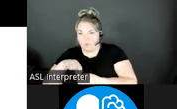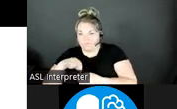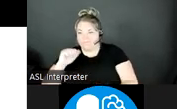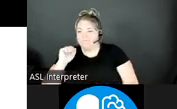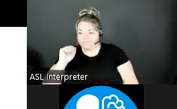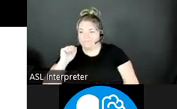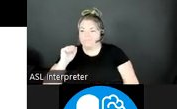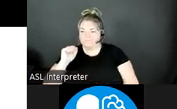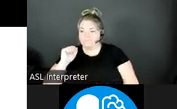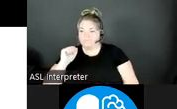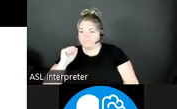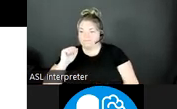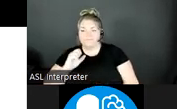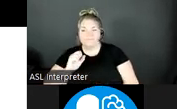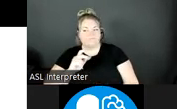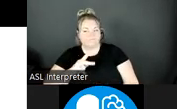Okay,